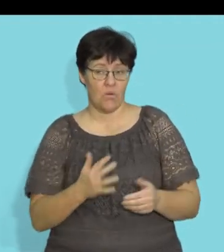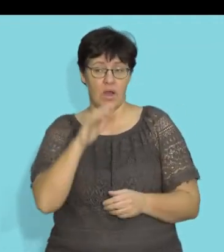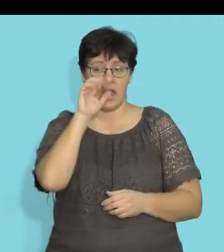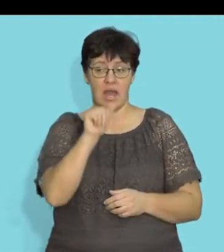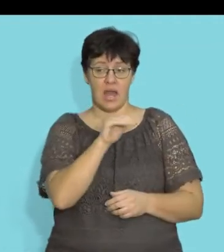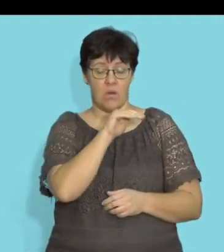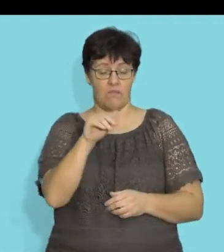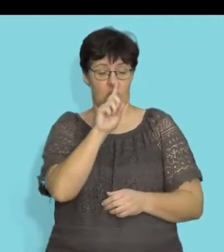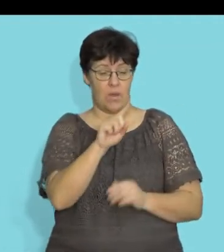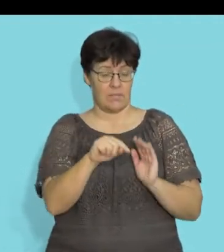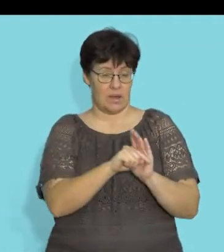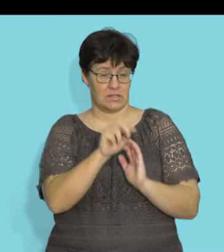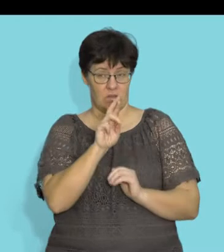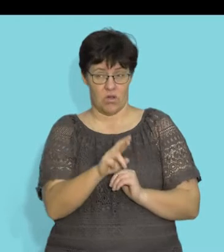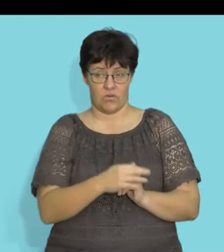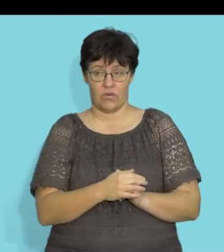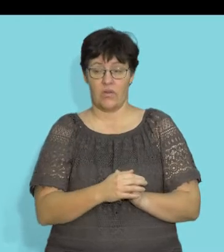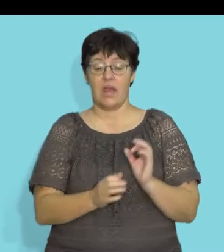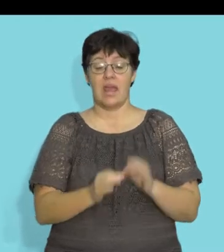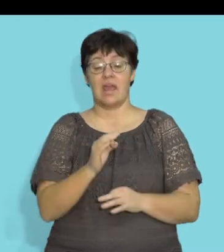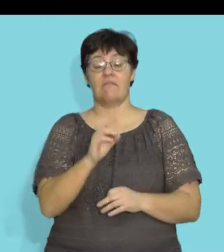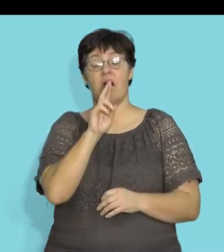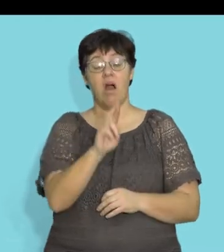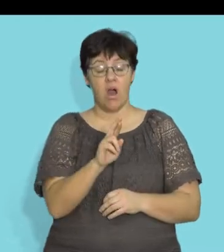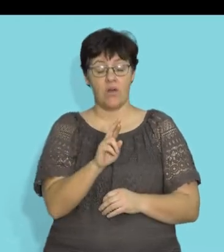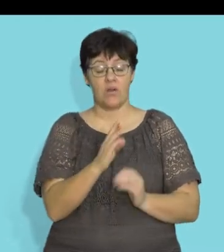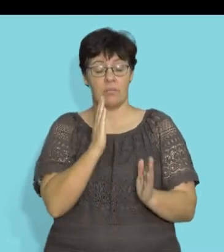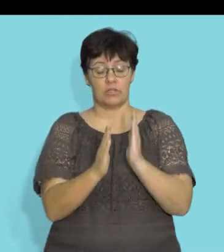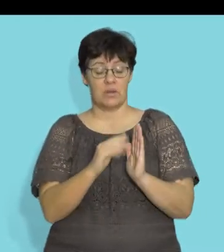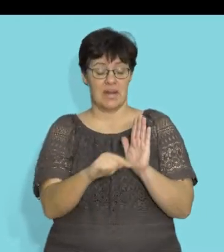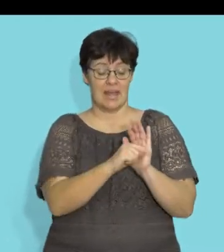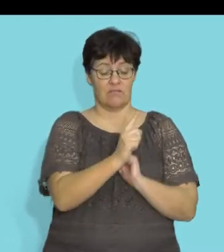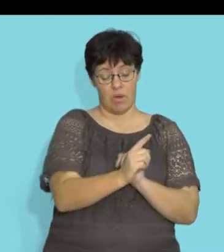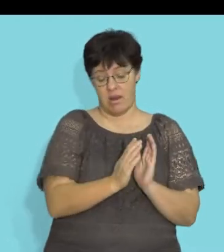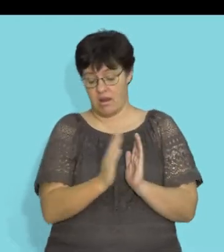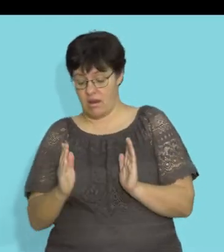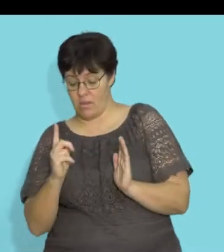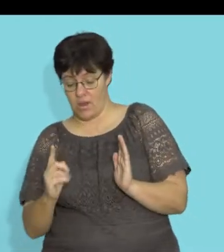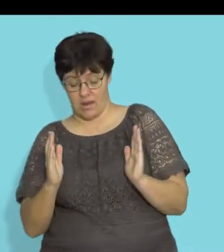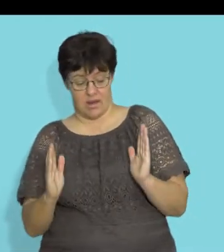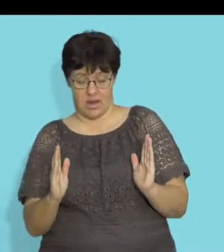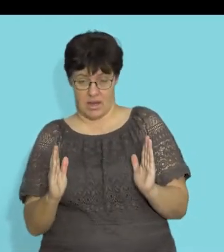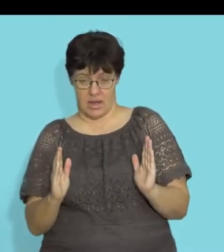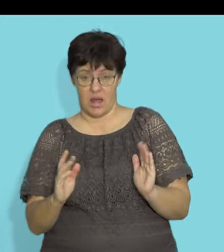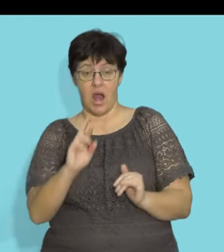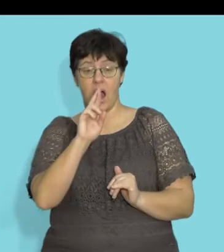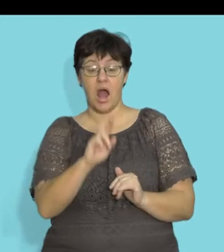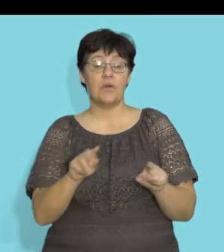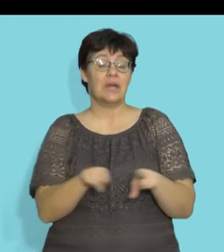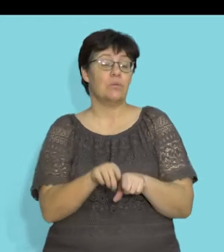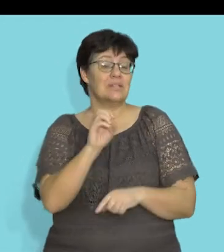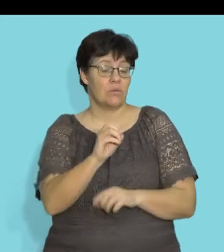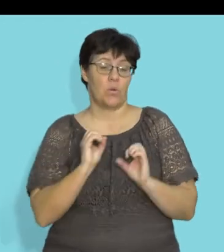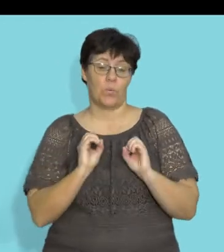a over 1 minus r if r is between negative 1 and 1 and r is